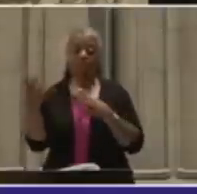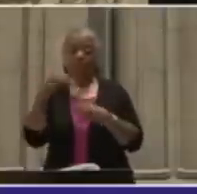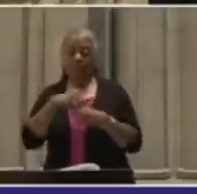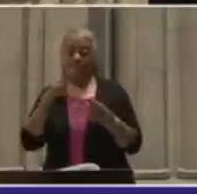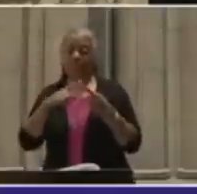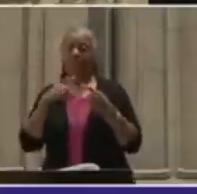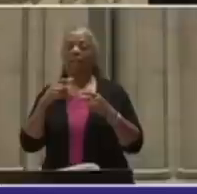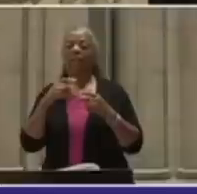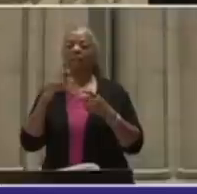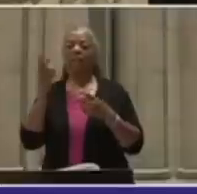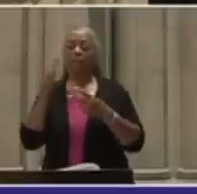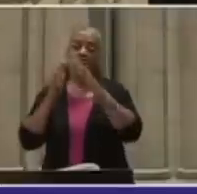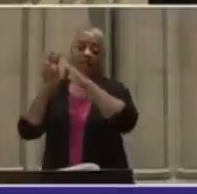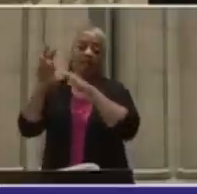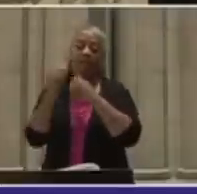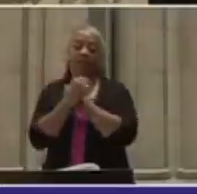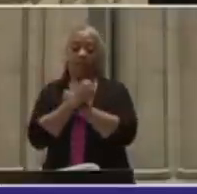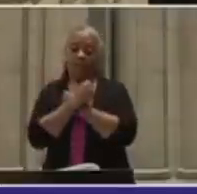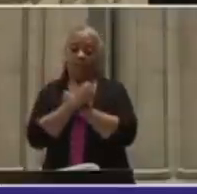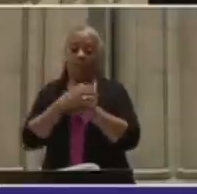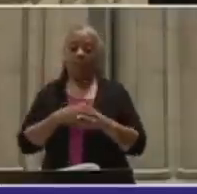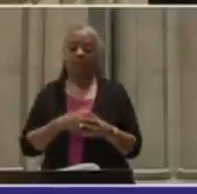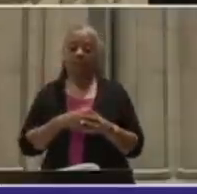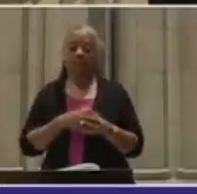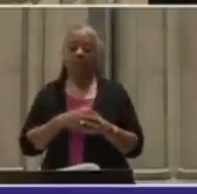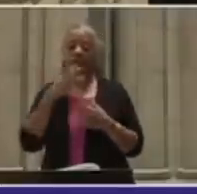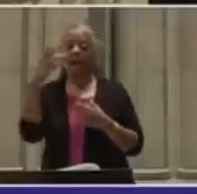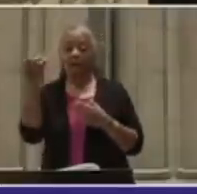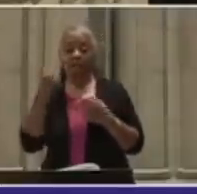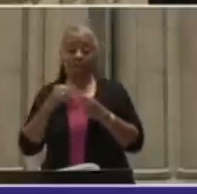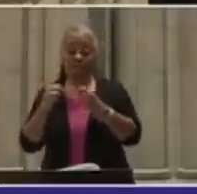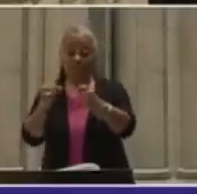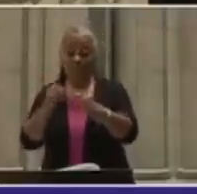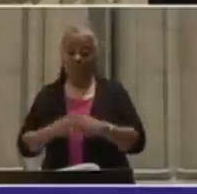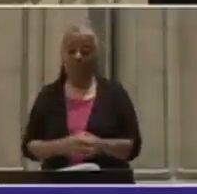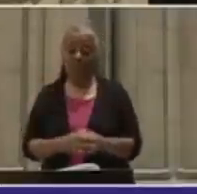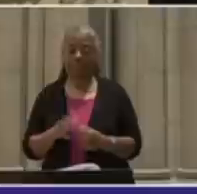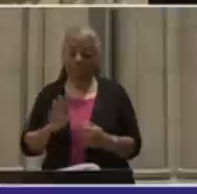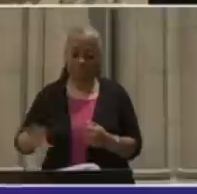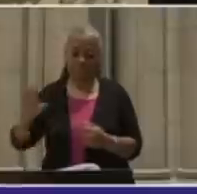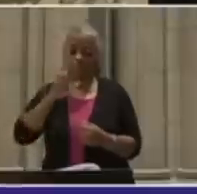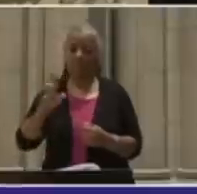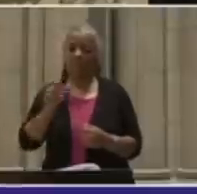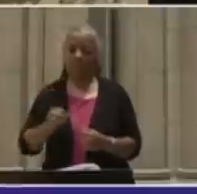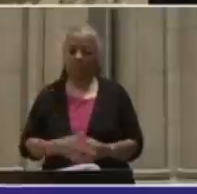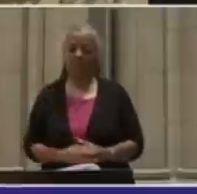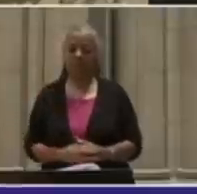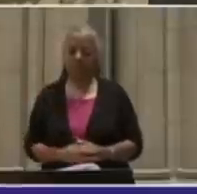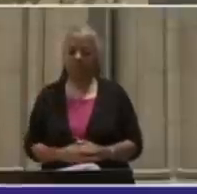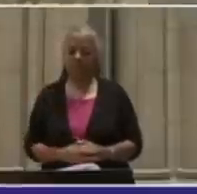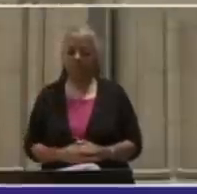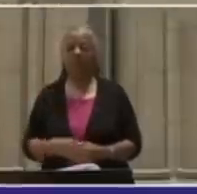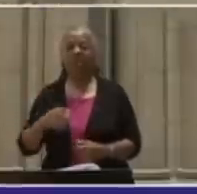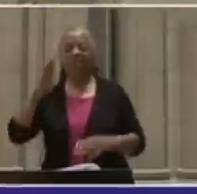in prophetic love in the streets throughout this nation,